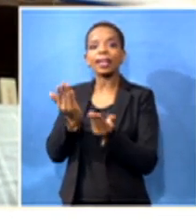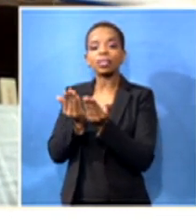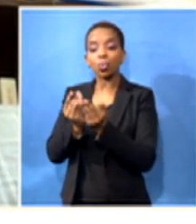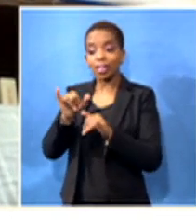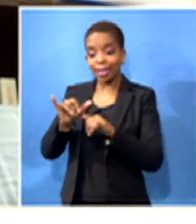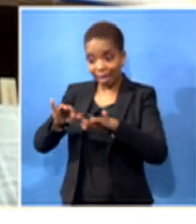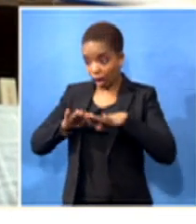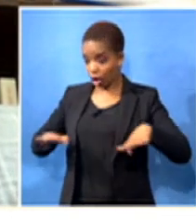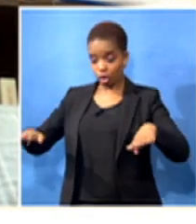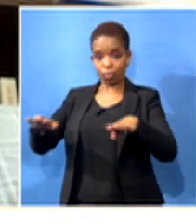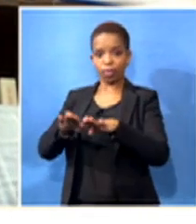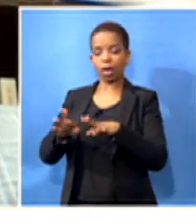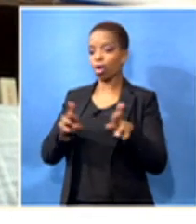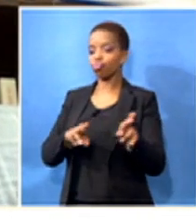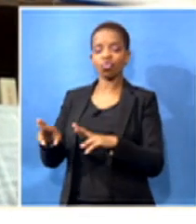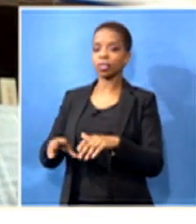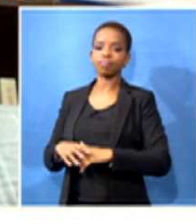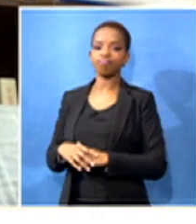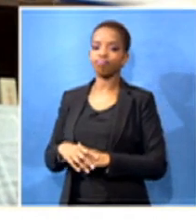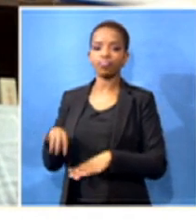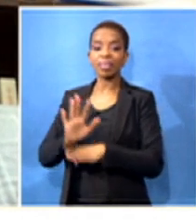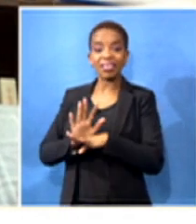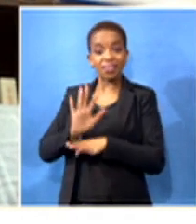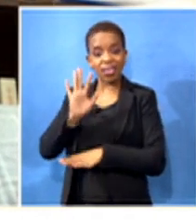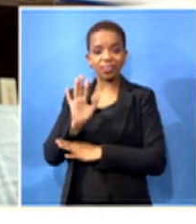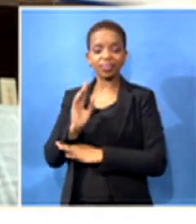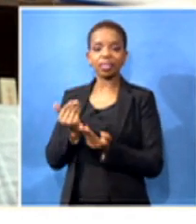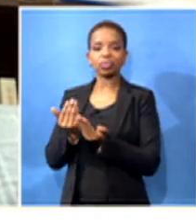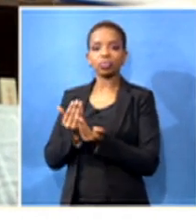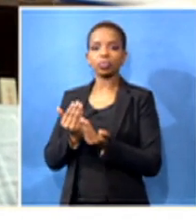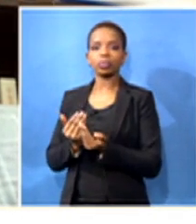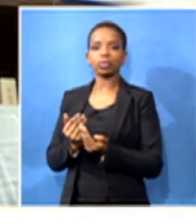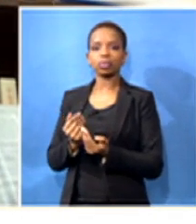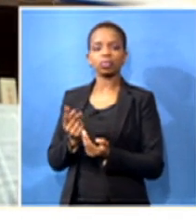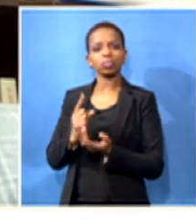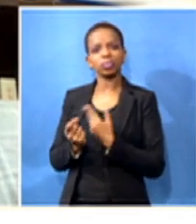area that won't be ready. Talk to us about readiness in the province and what we're going to do here.